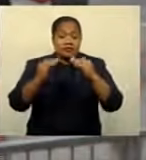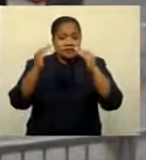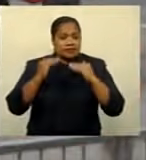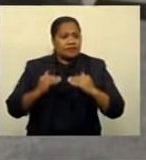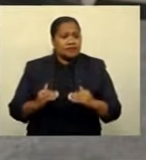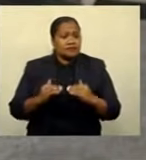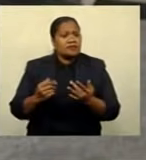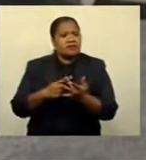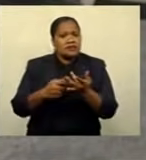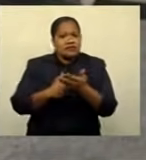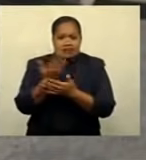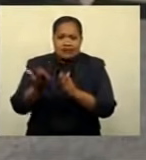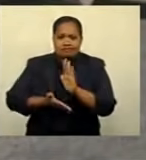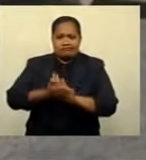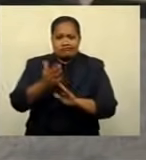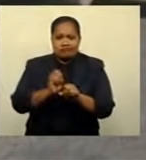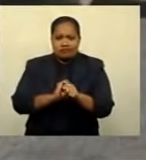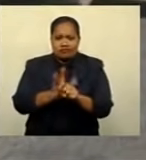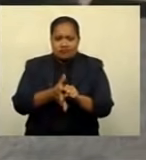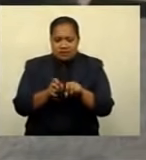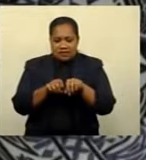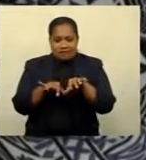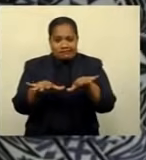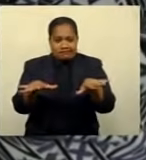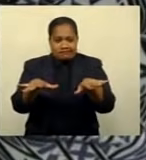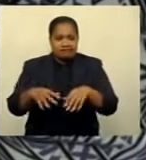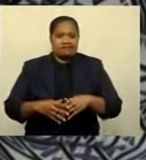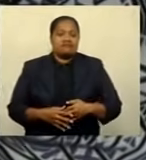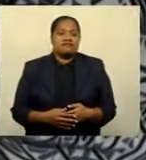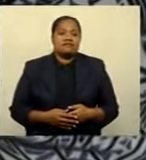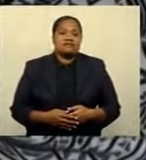And another day of high infections.